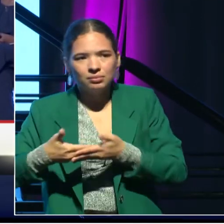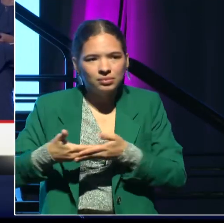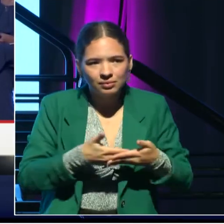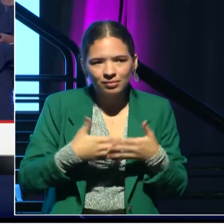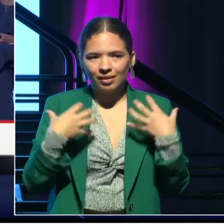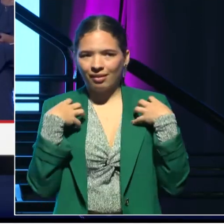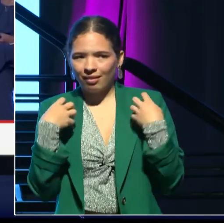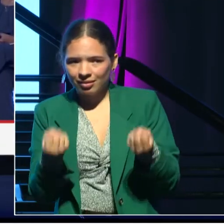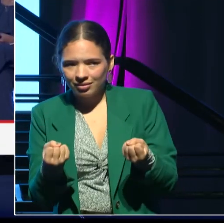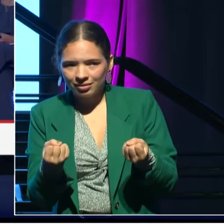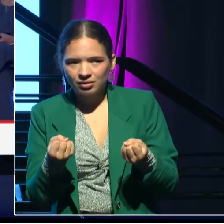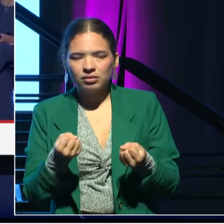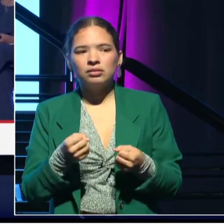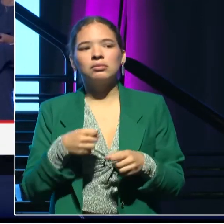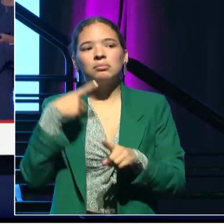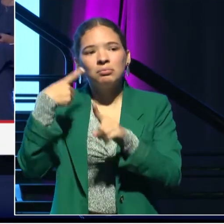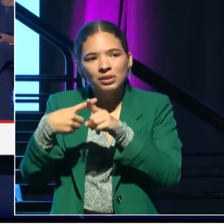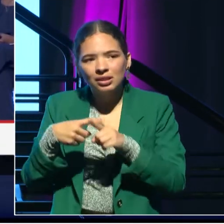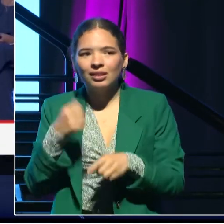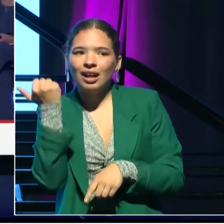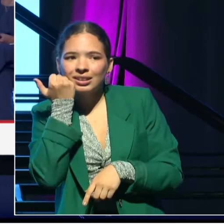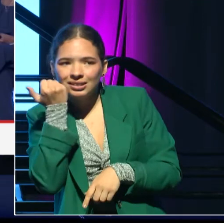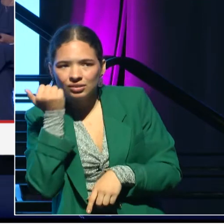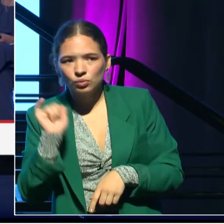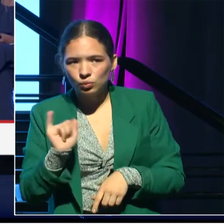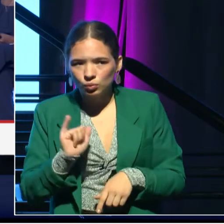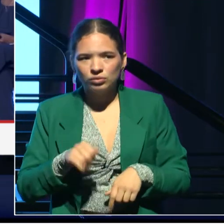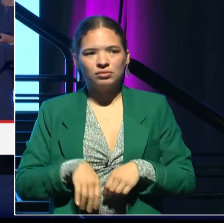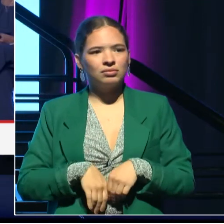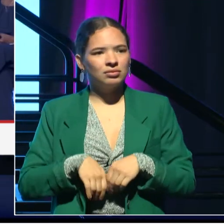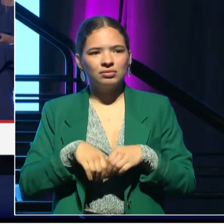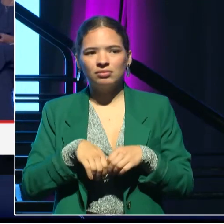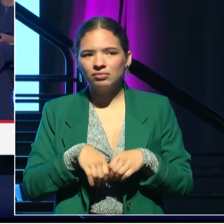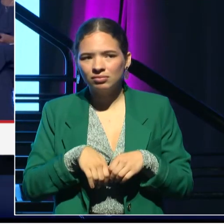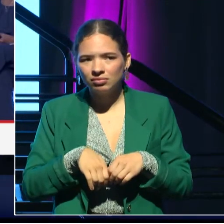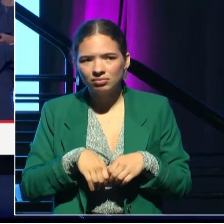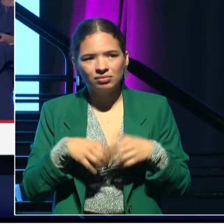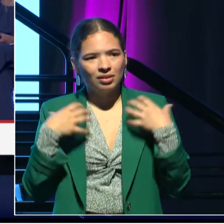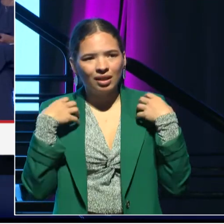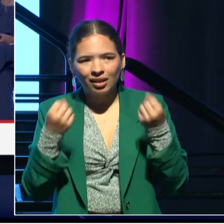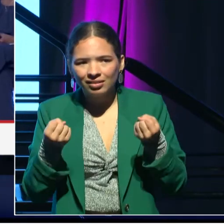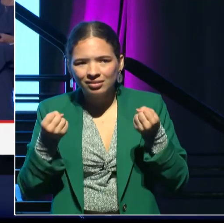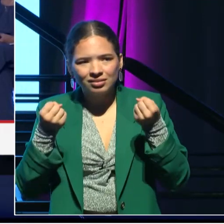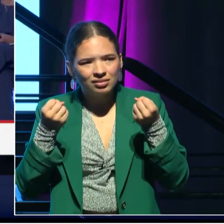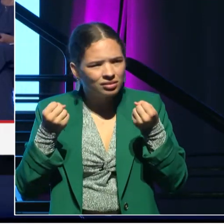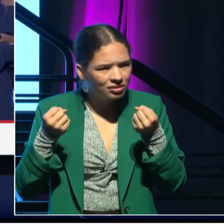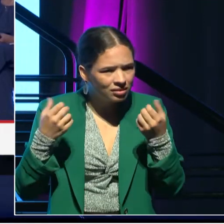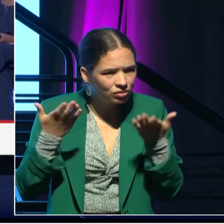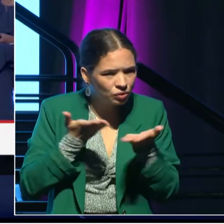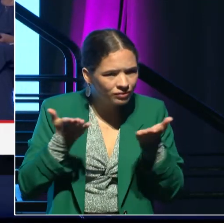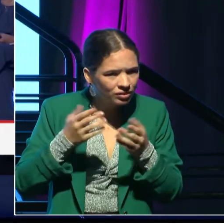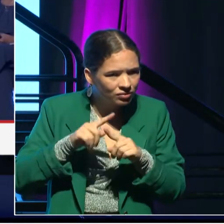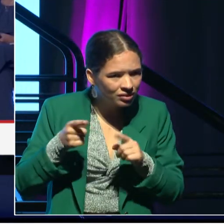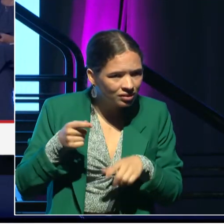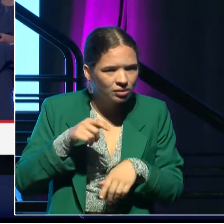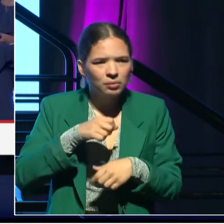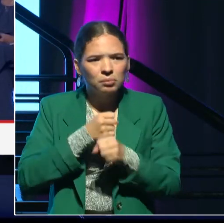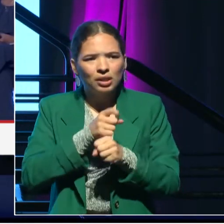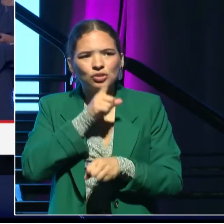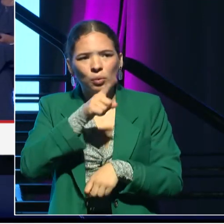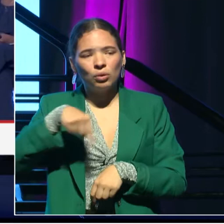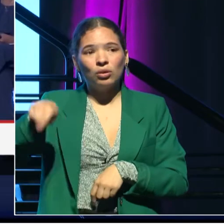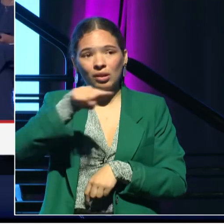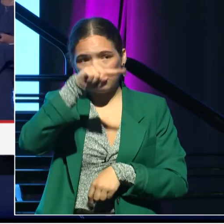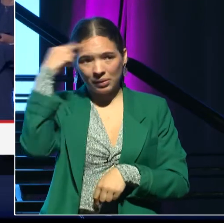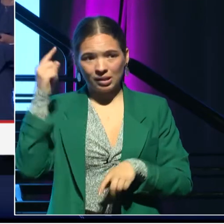have a dental focus, and all are aimed at making Black people in our city healthier and